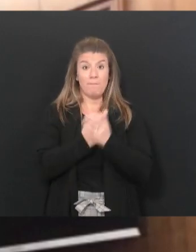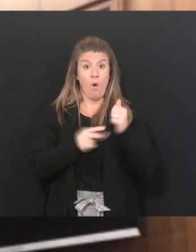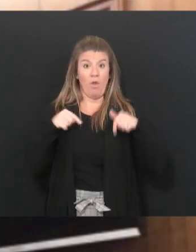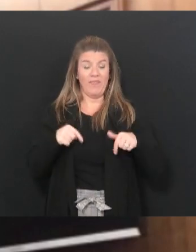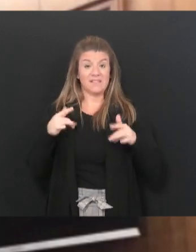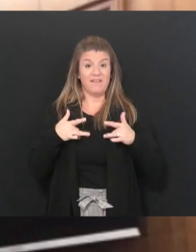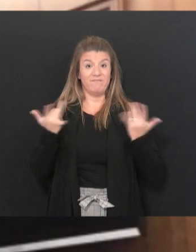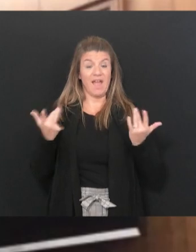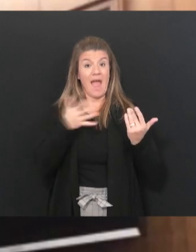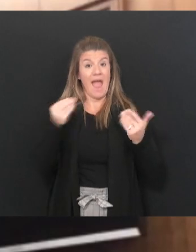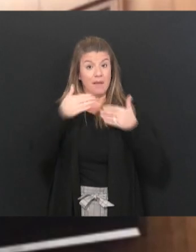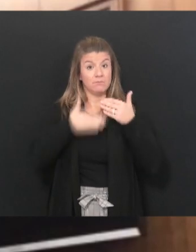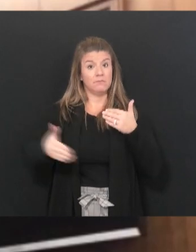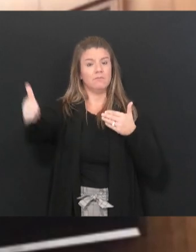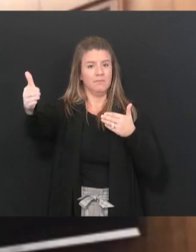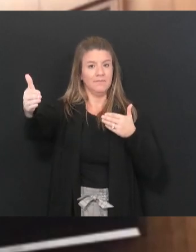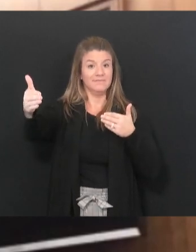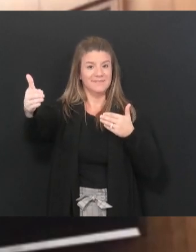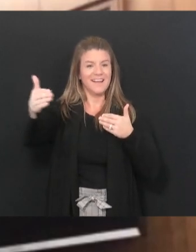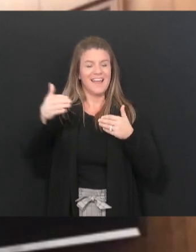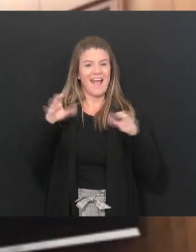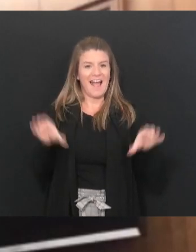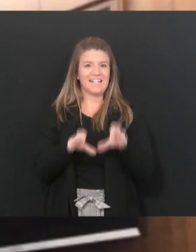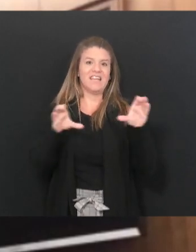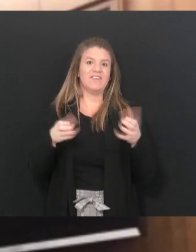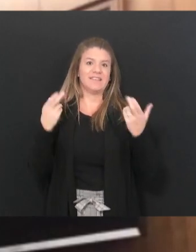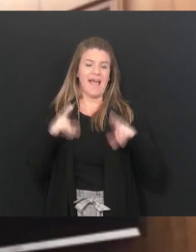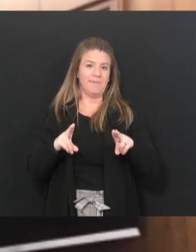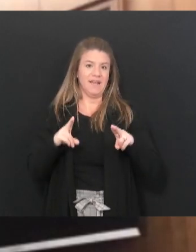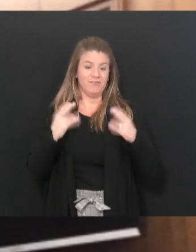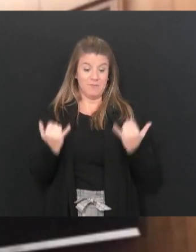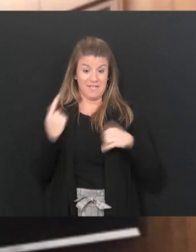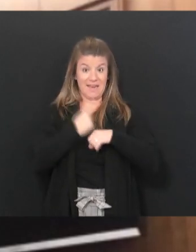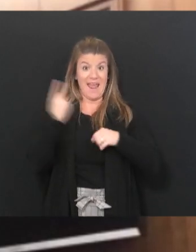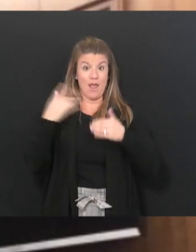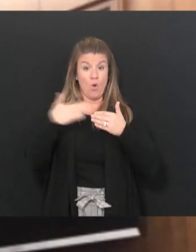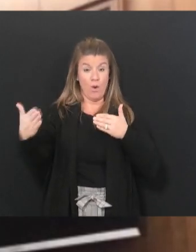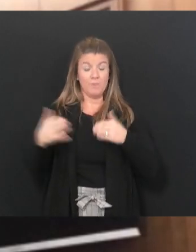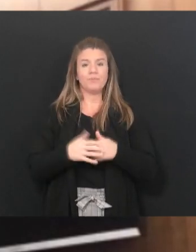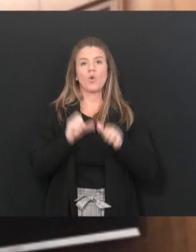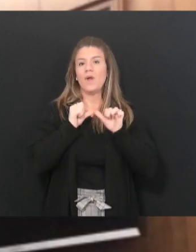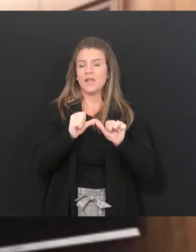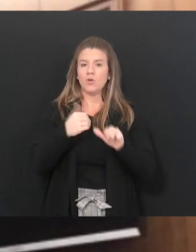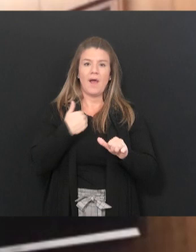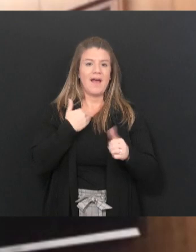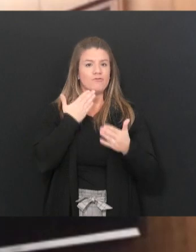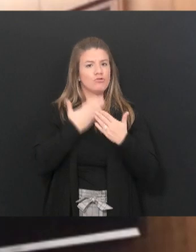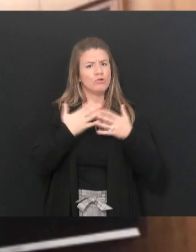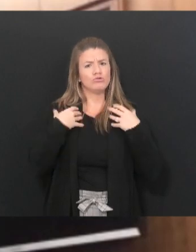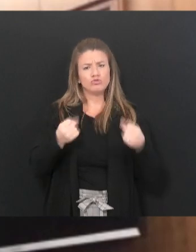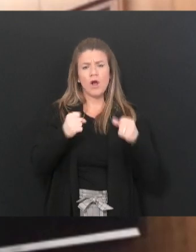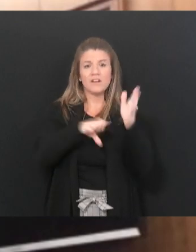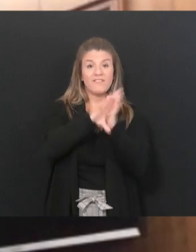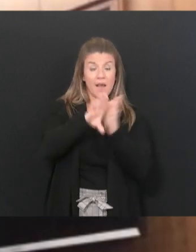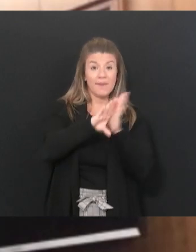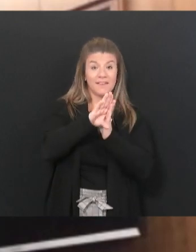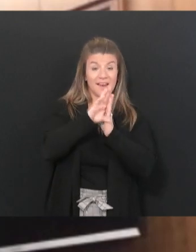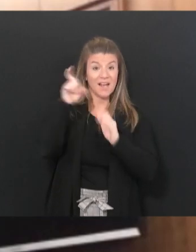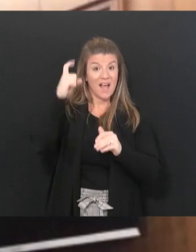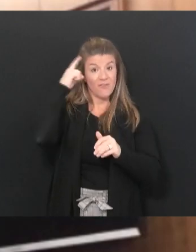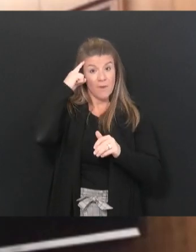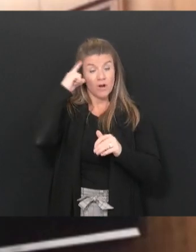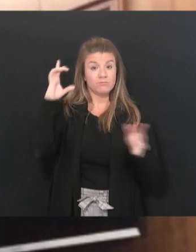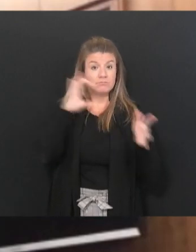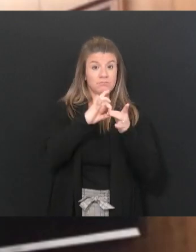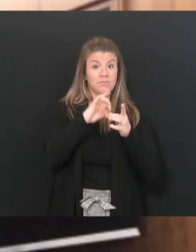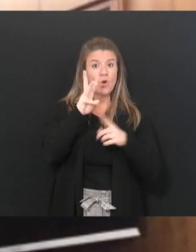as well as the phase 2 and other activities going forward. Continue to have strong development, as the governor mentioned, with Workforce